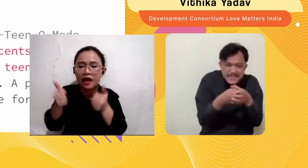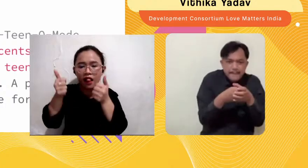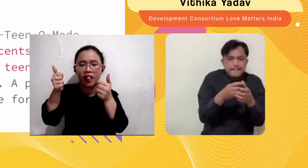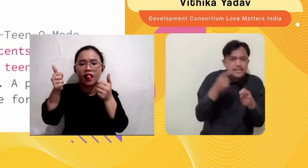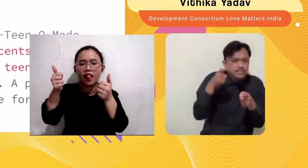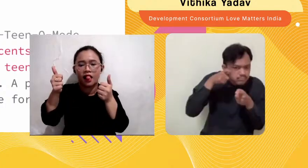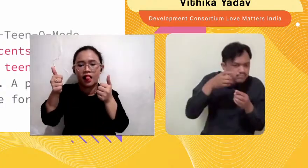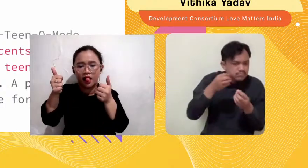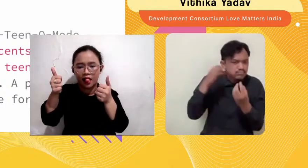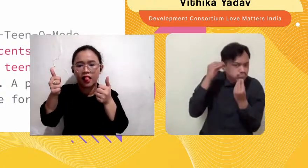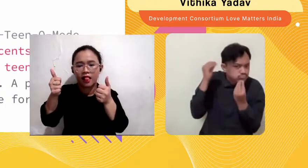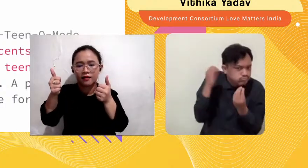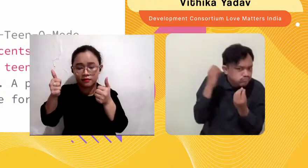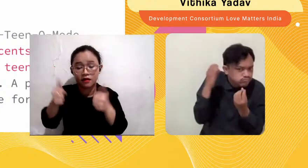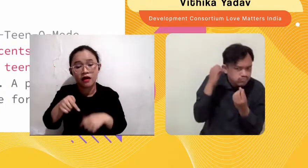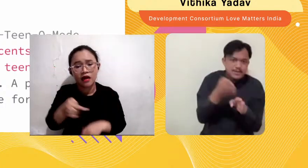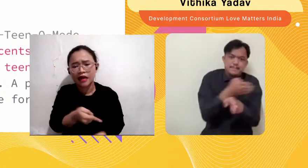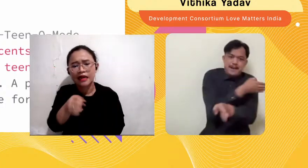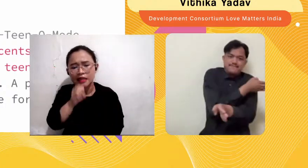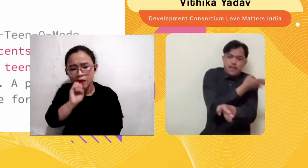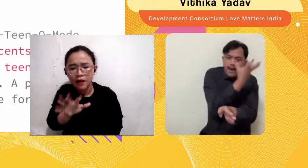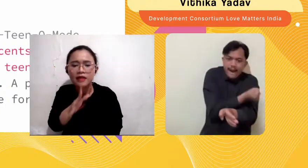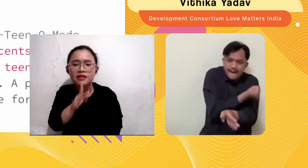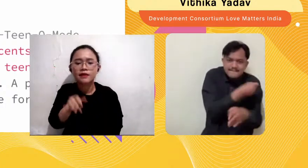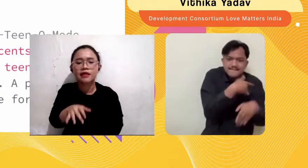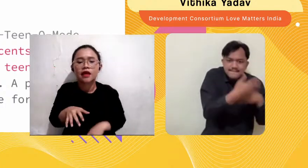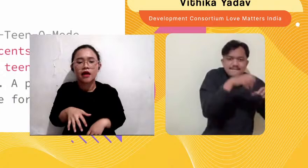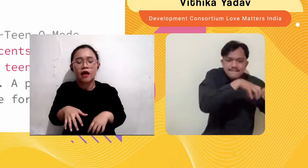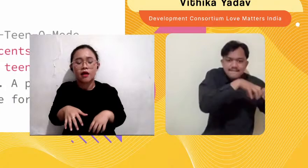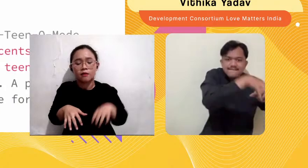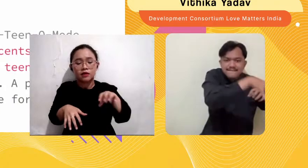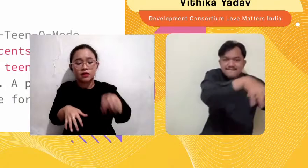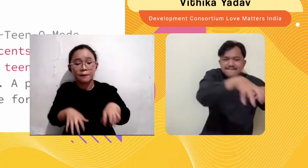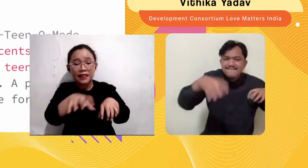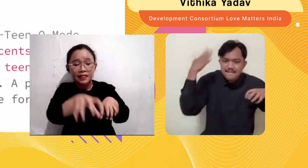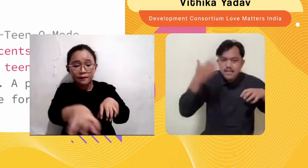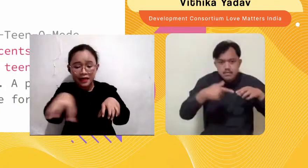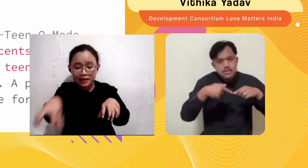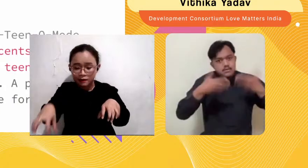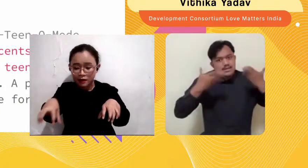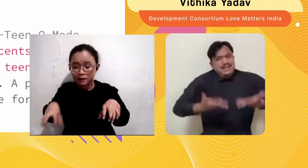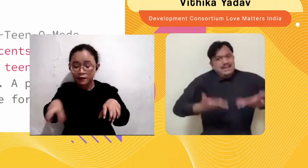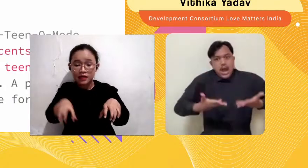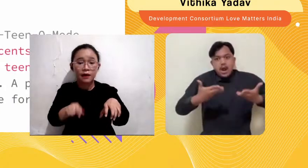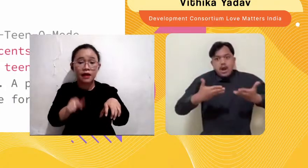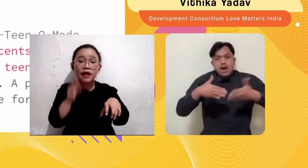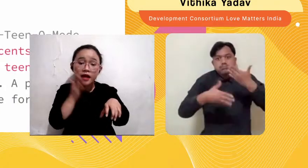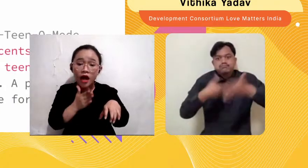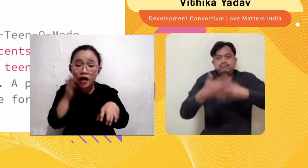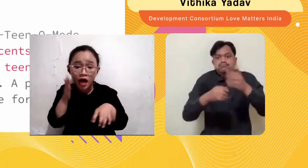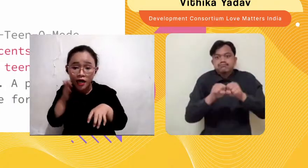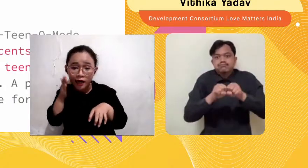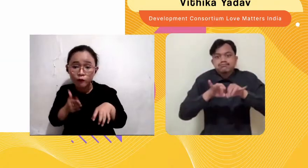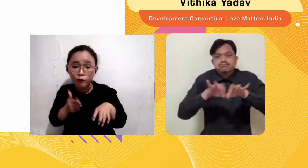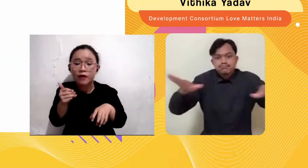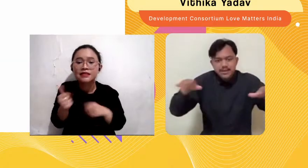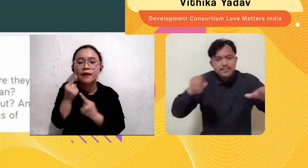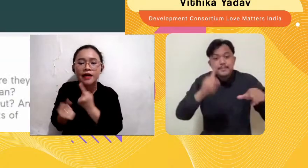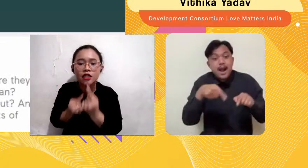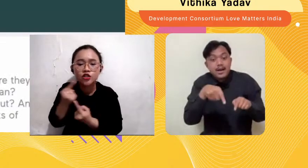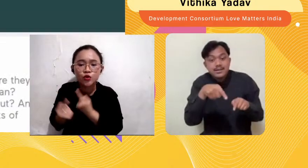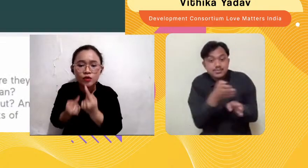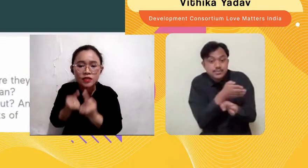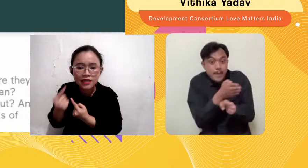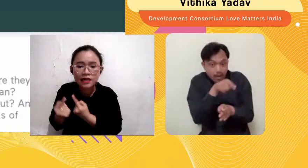DSE sex podcast, which was hosted by a teen and is for teens, and is doing very well. We are currently in season 2